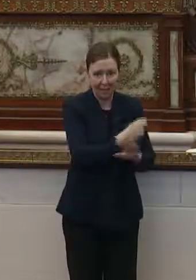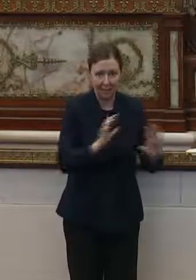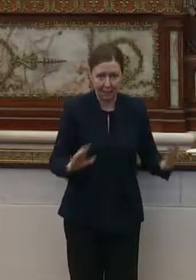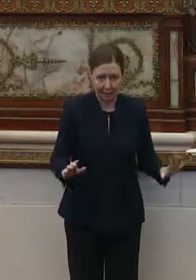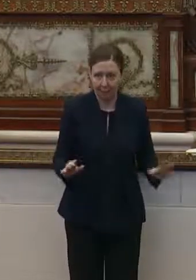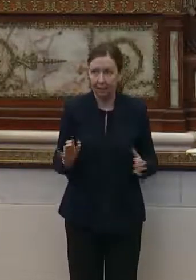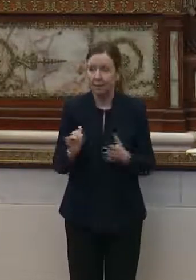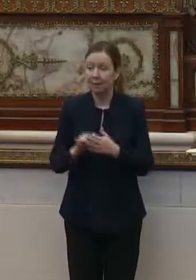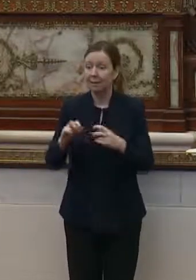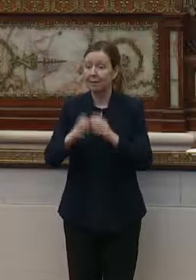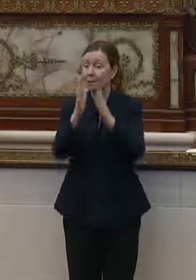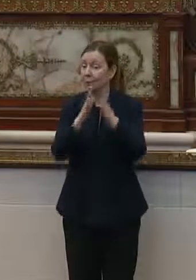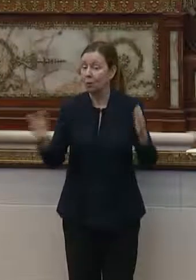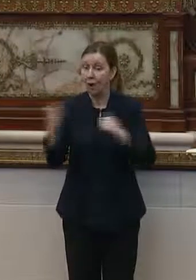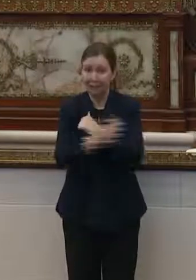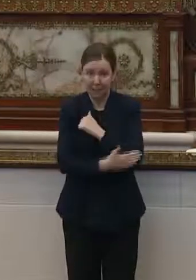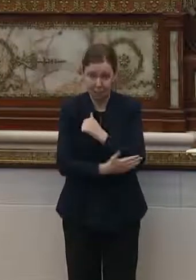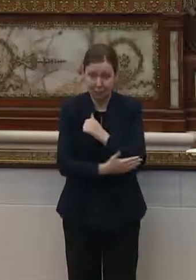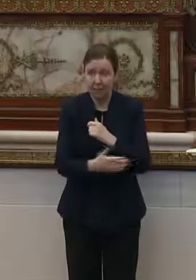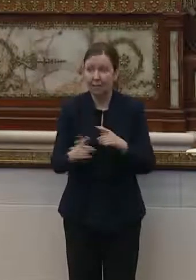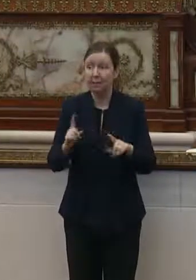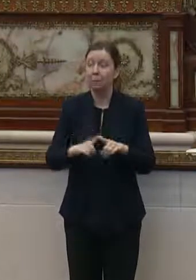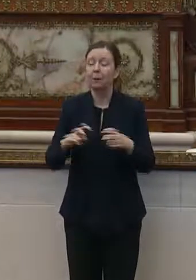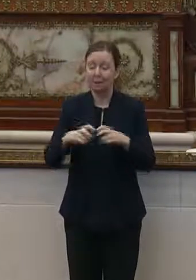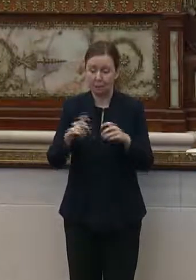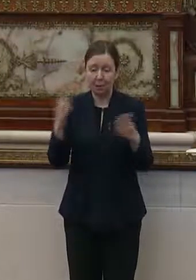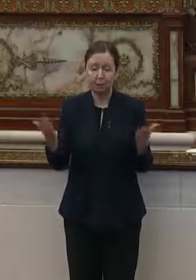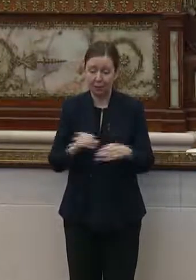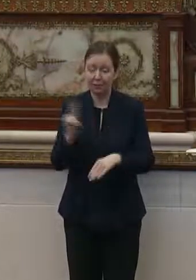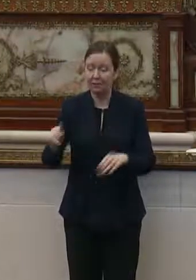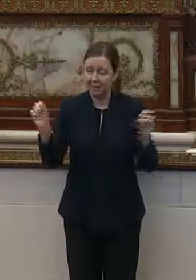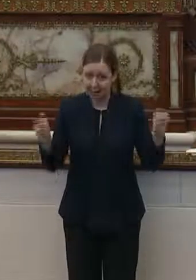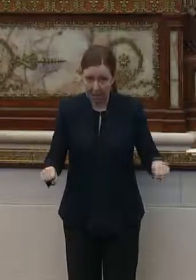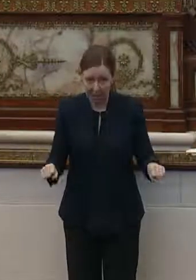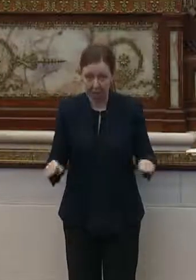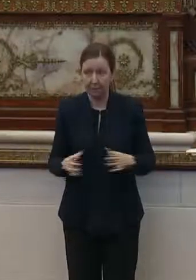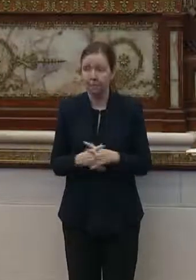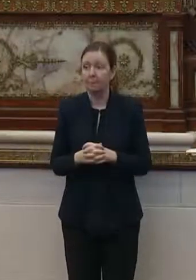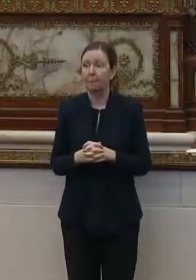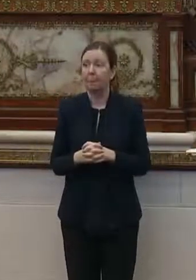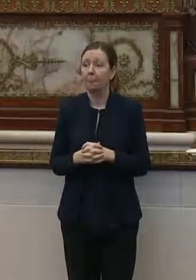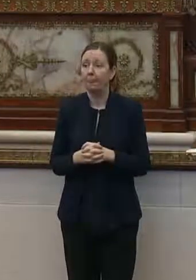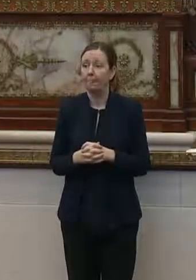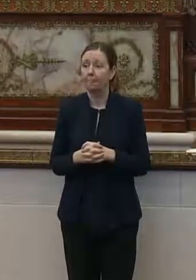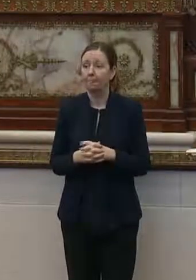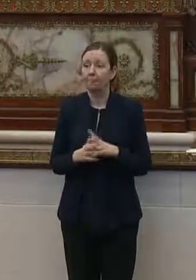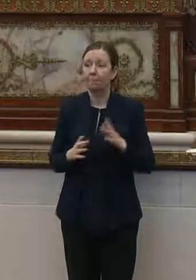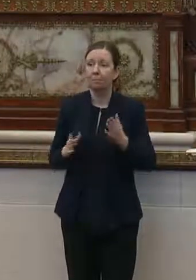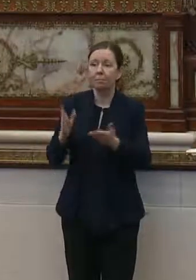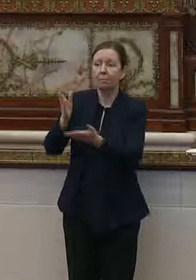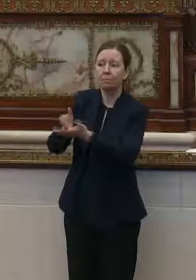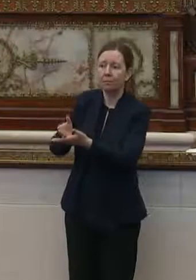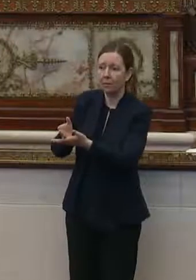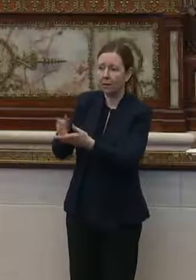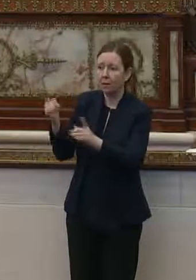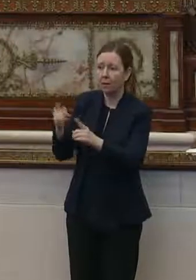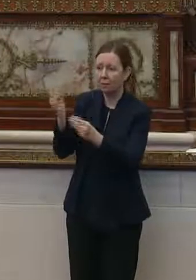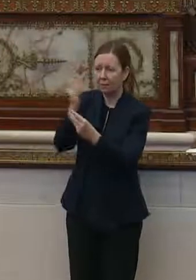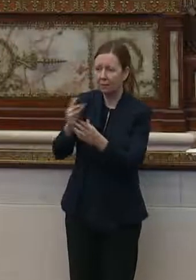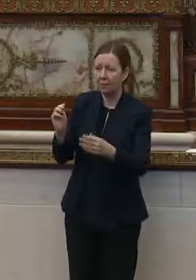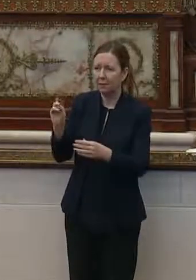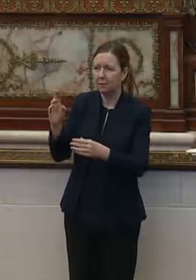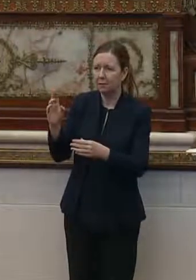is a problem nationwide, but is absolutely a problem here in Philadelphia. So, as I said, point of information, Mr.